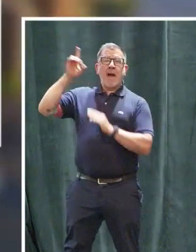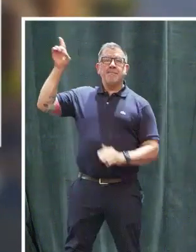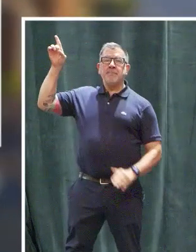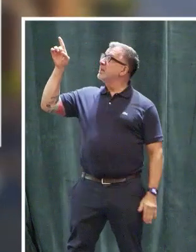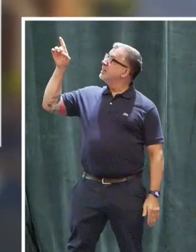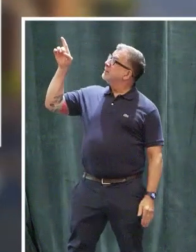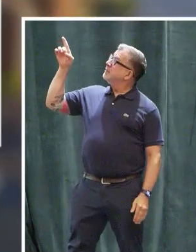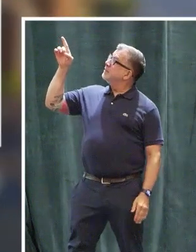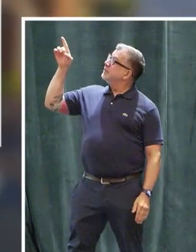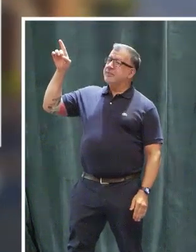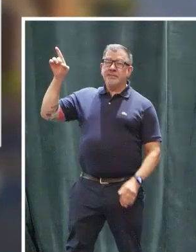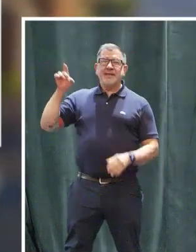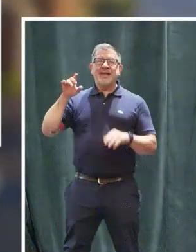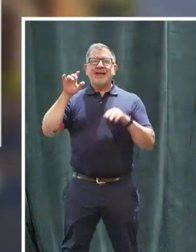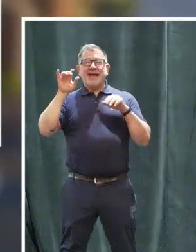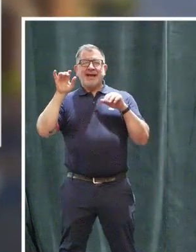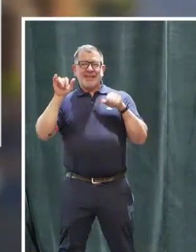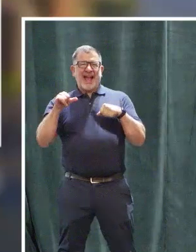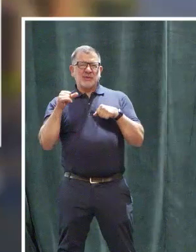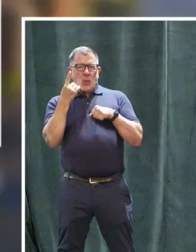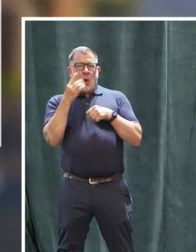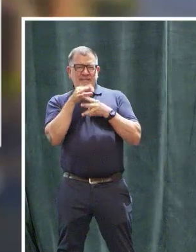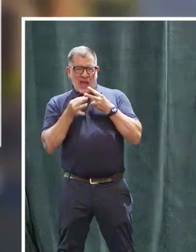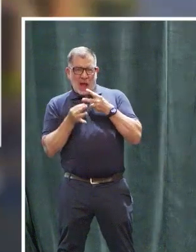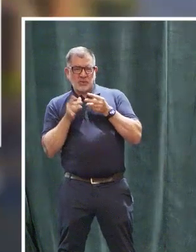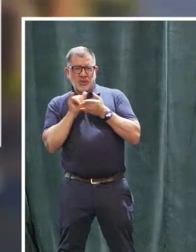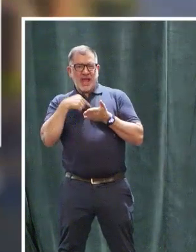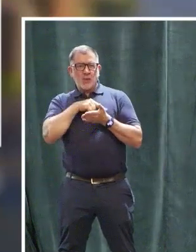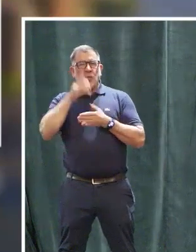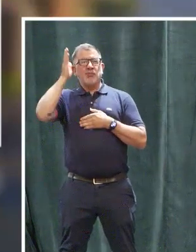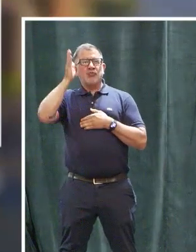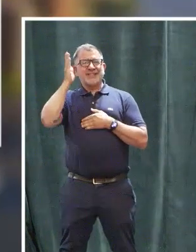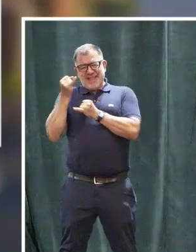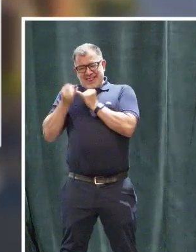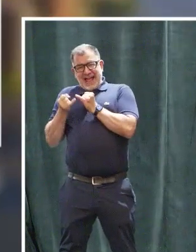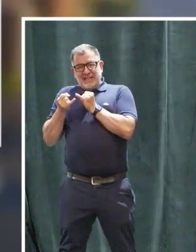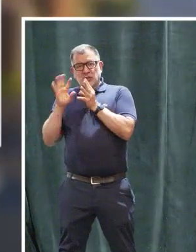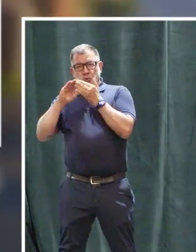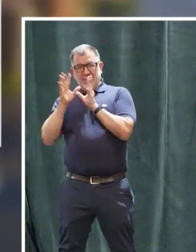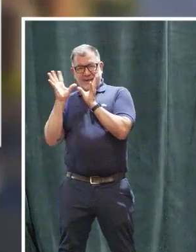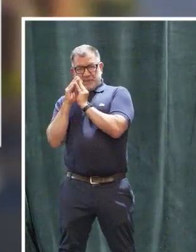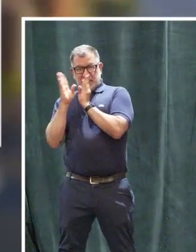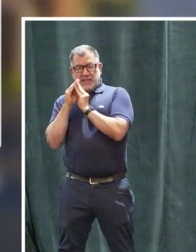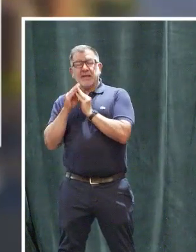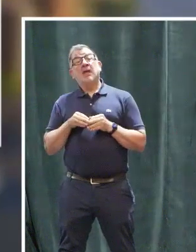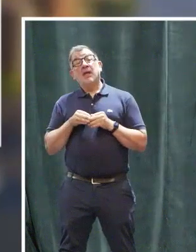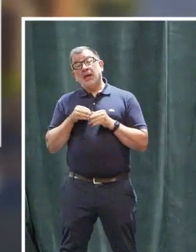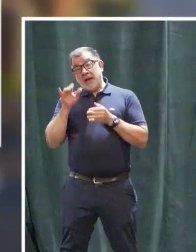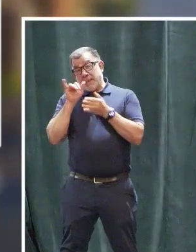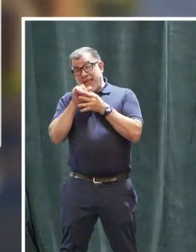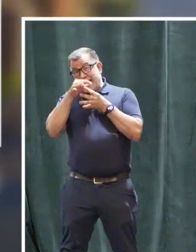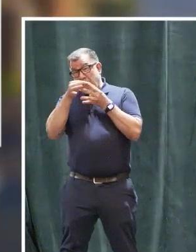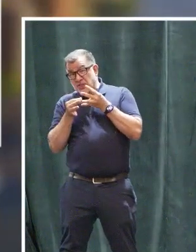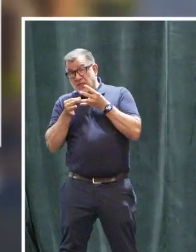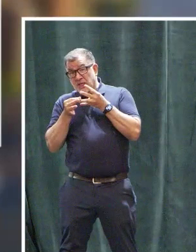see was the option that we had presented at the last community engagement meeting. And in this option, we had made the opening to Pump